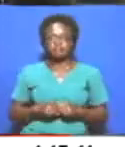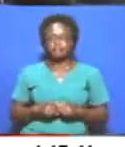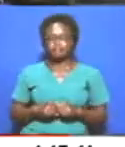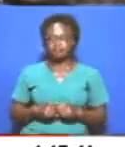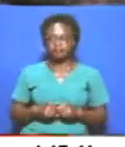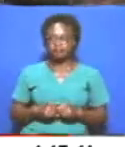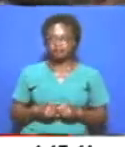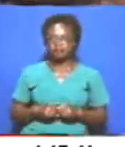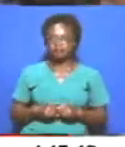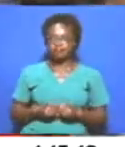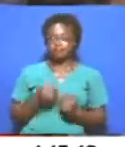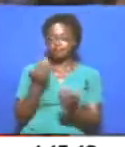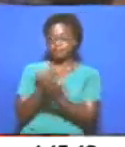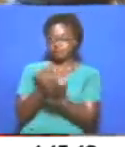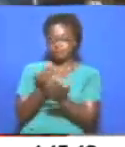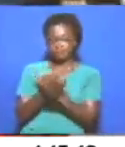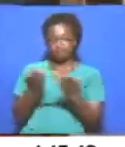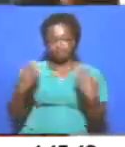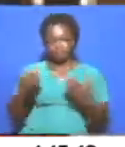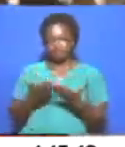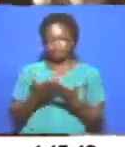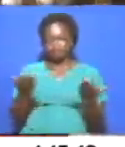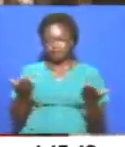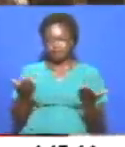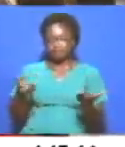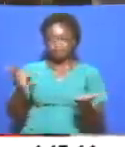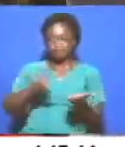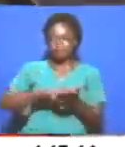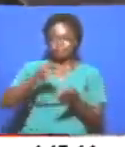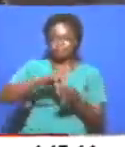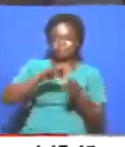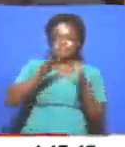He urged Kisumu residents yet to register as voters